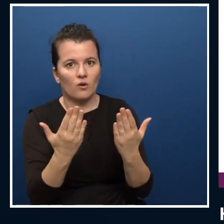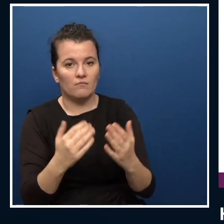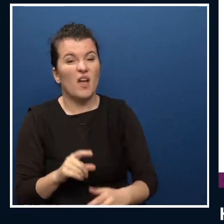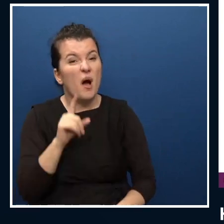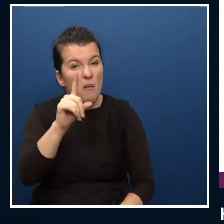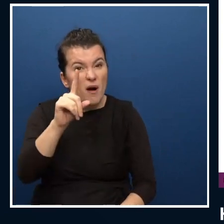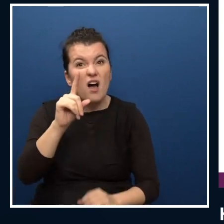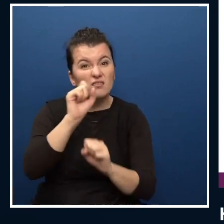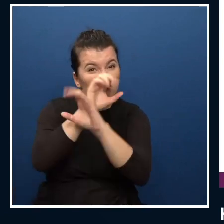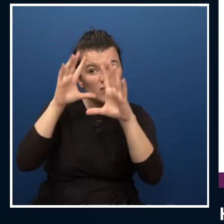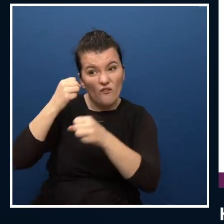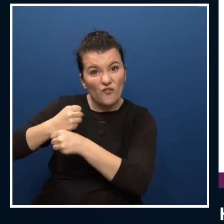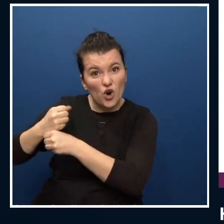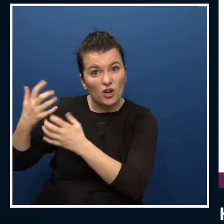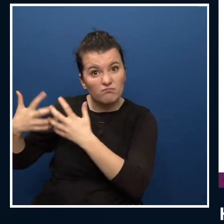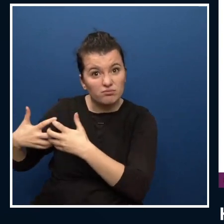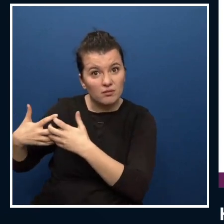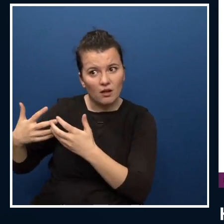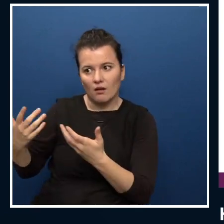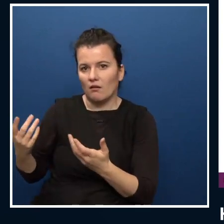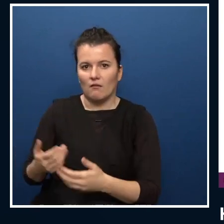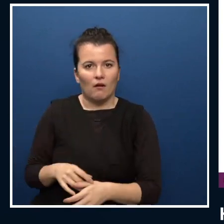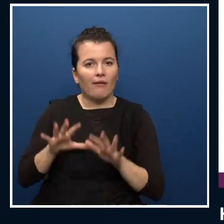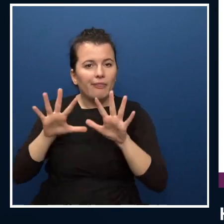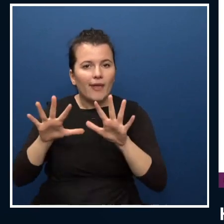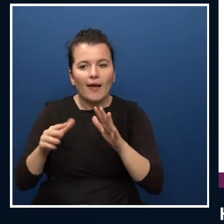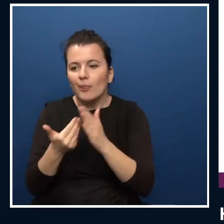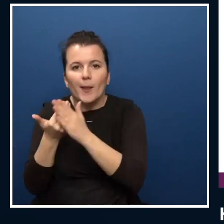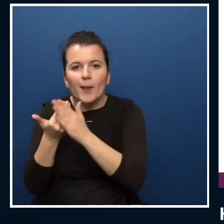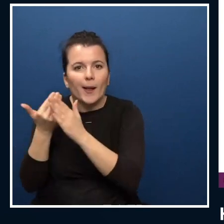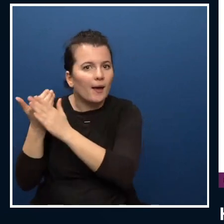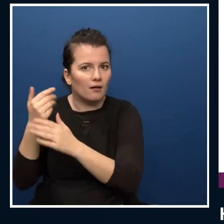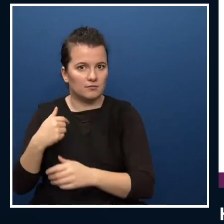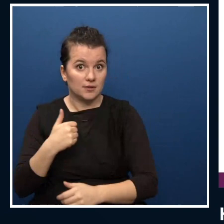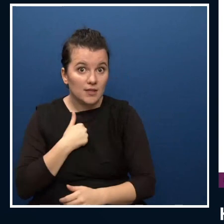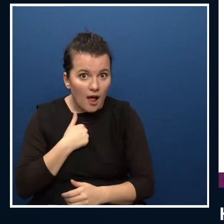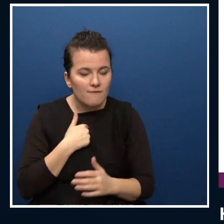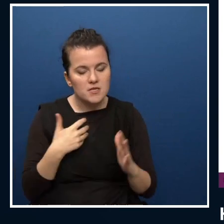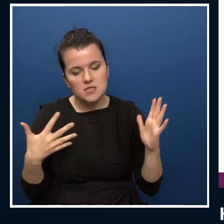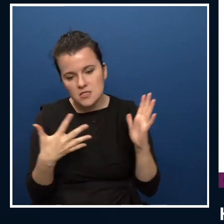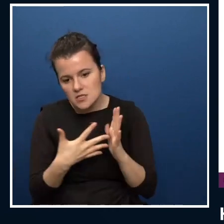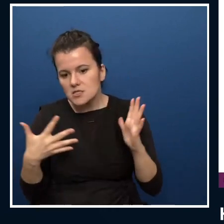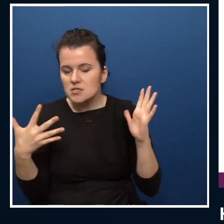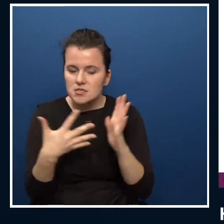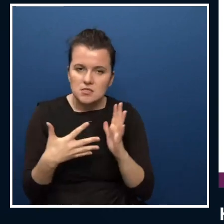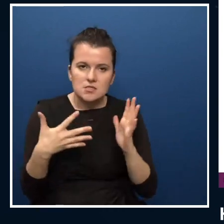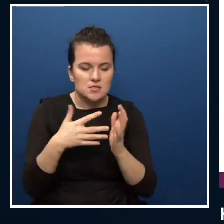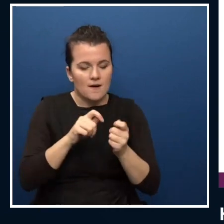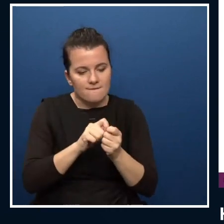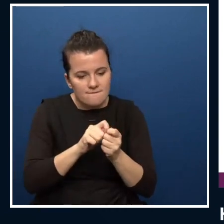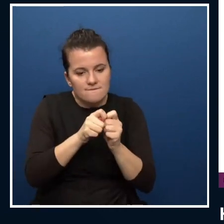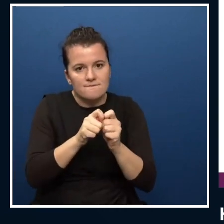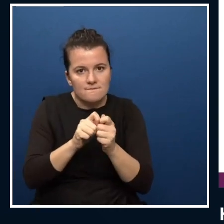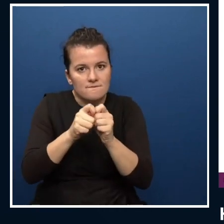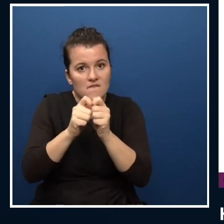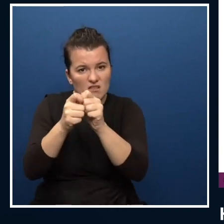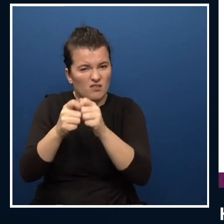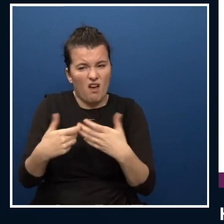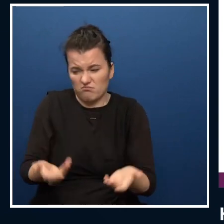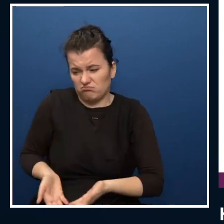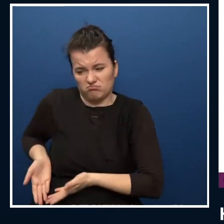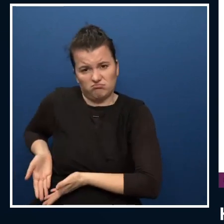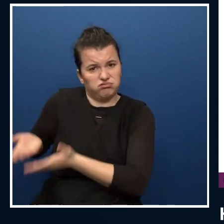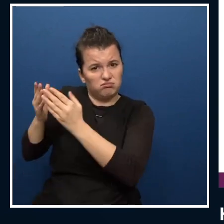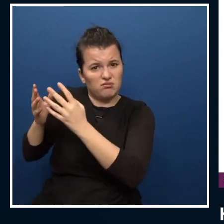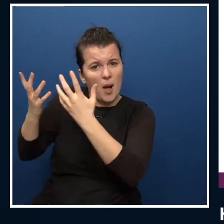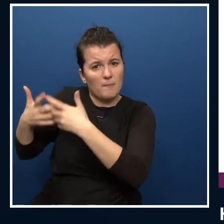10 pull requests have come in. And I need to do this work anyway. Let the bots work for you. And this is what I think is so